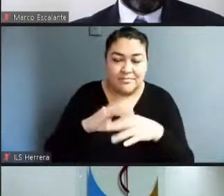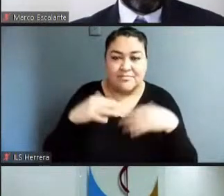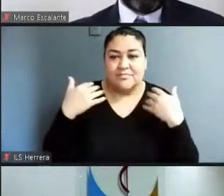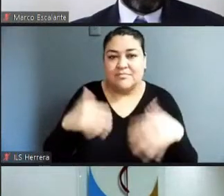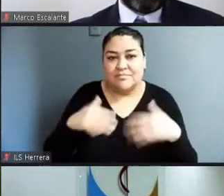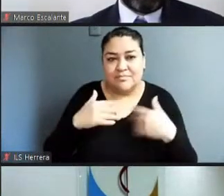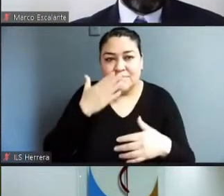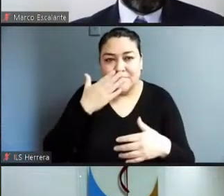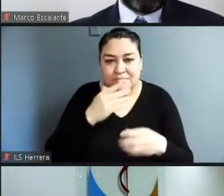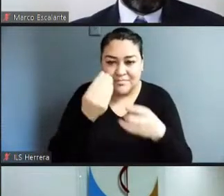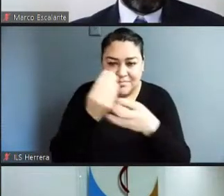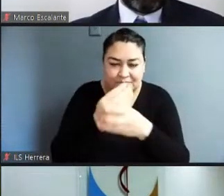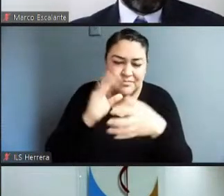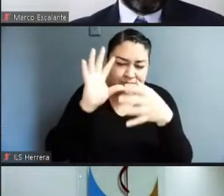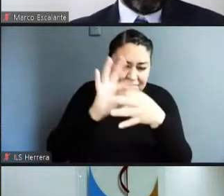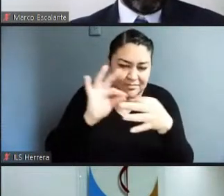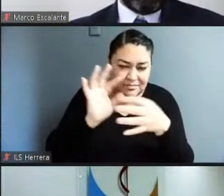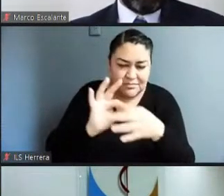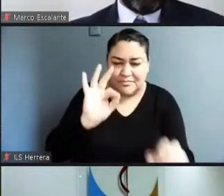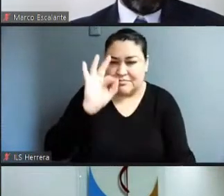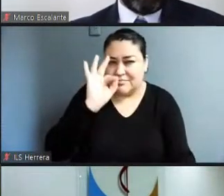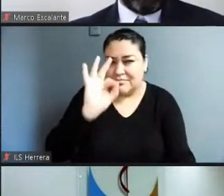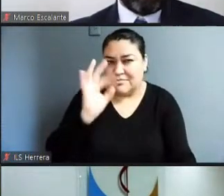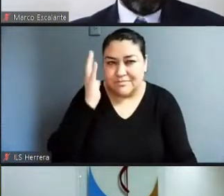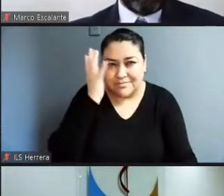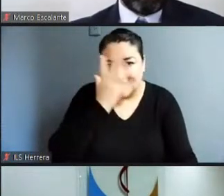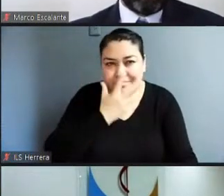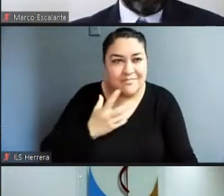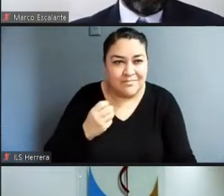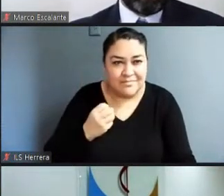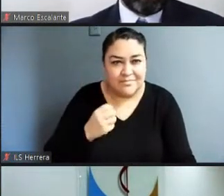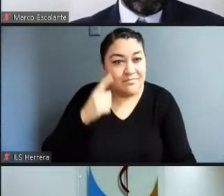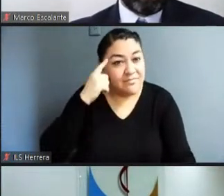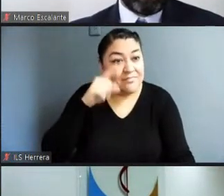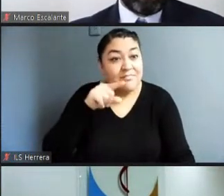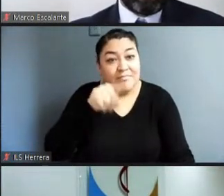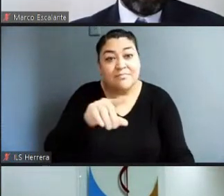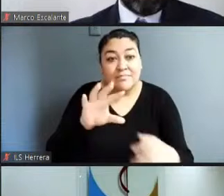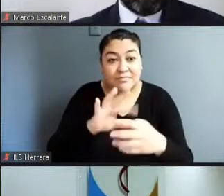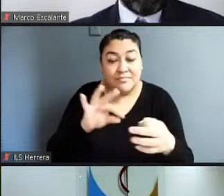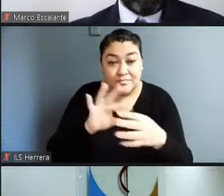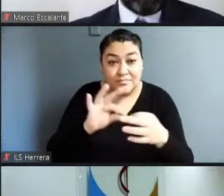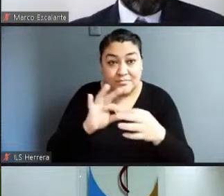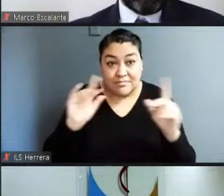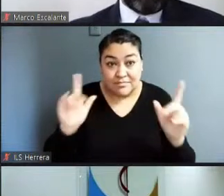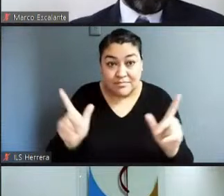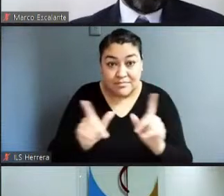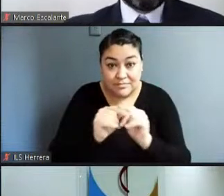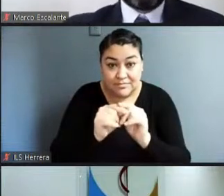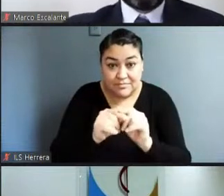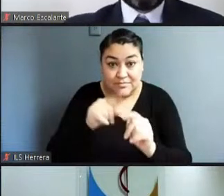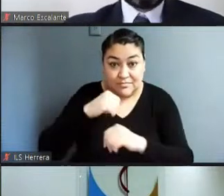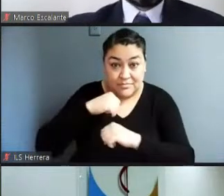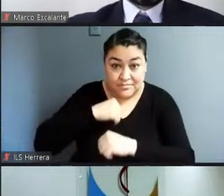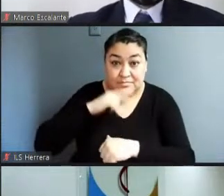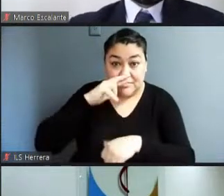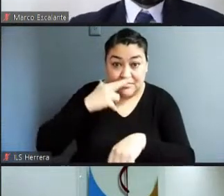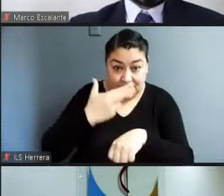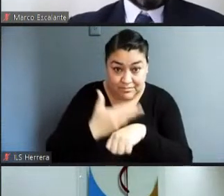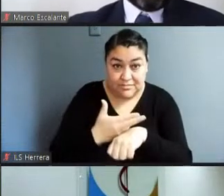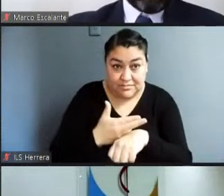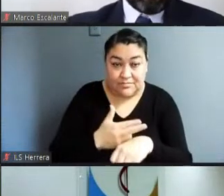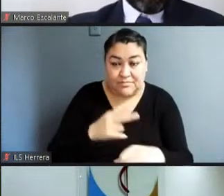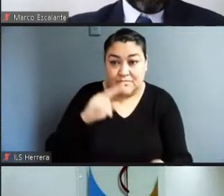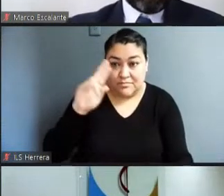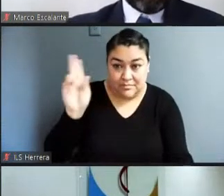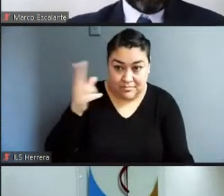this was a very nice way to close all of the presentations with your conclusion, with